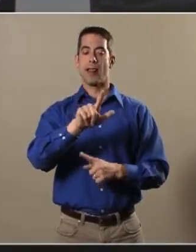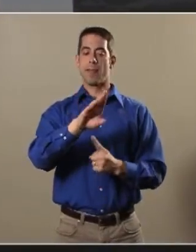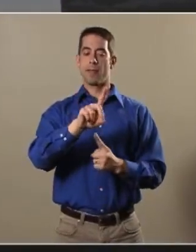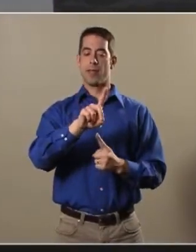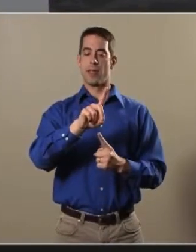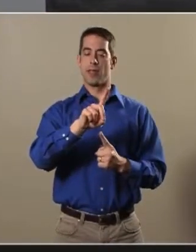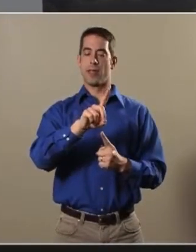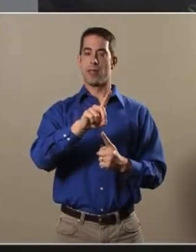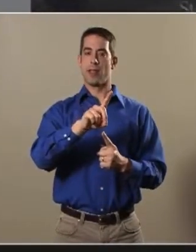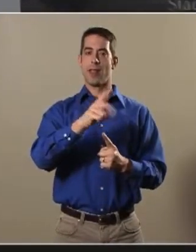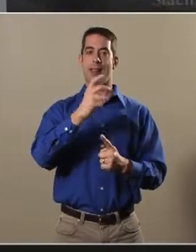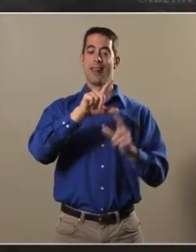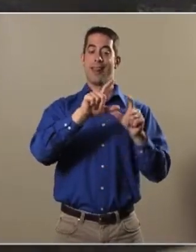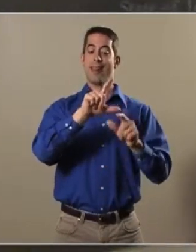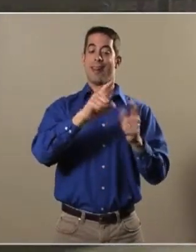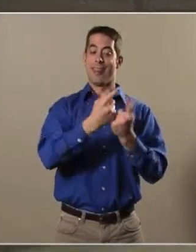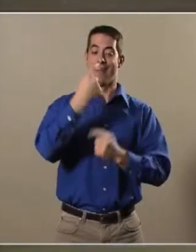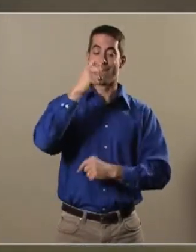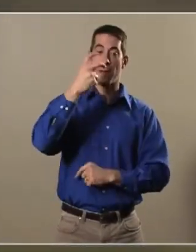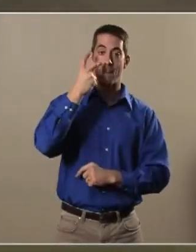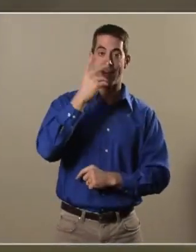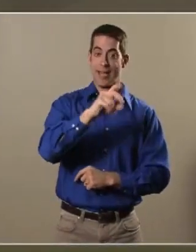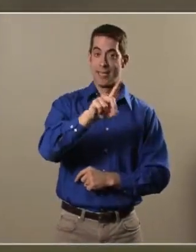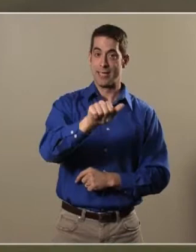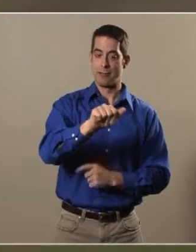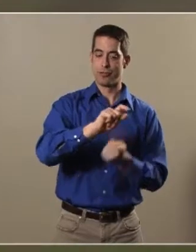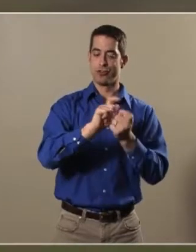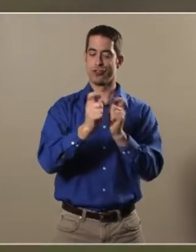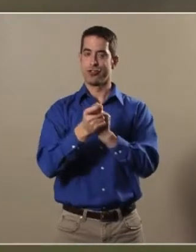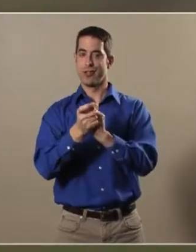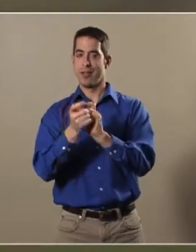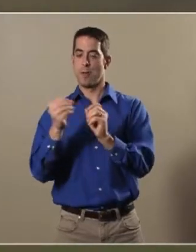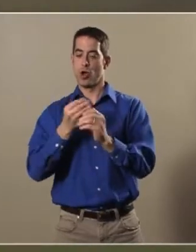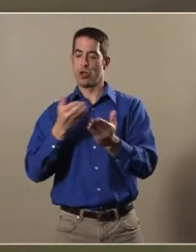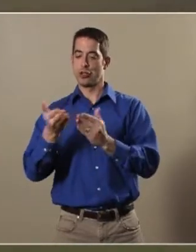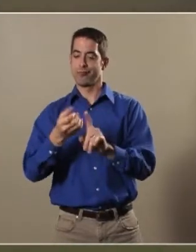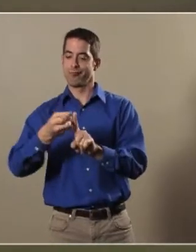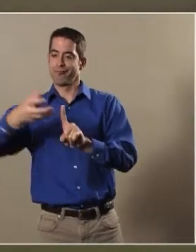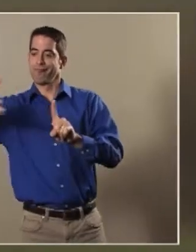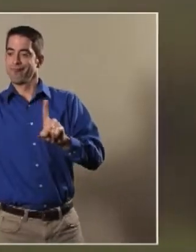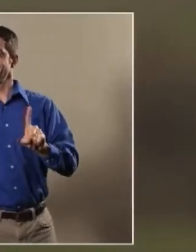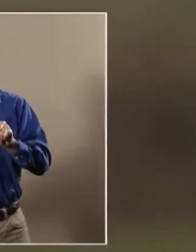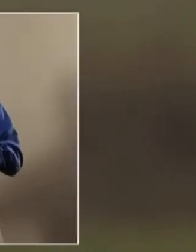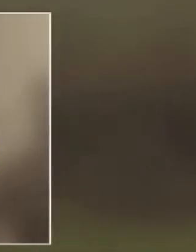for the Blind and Disabled to reflect our wider range of services.